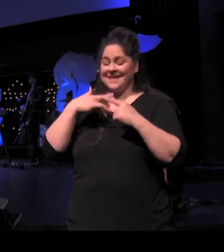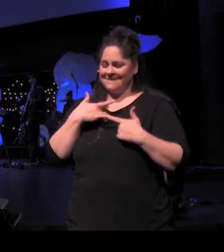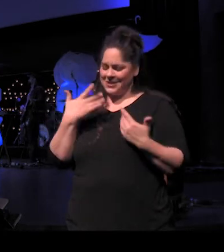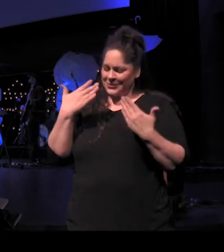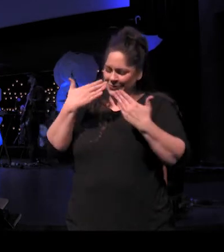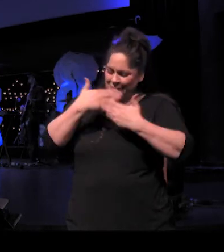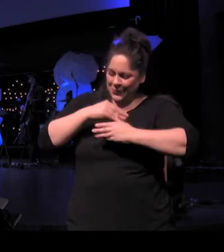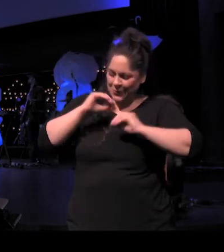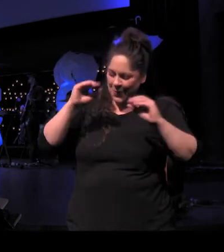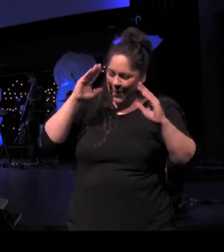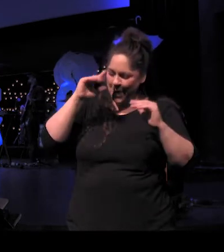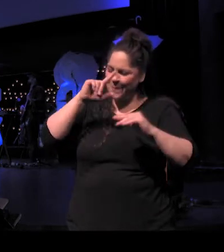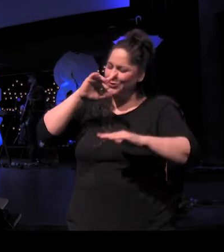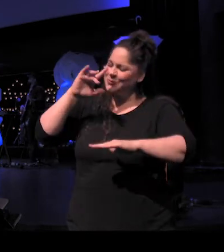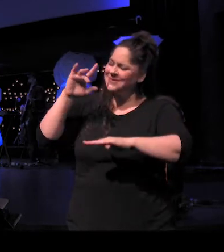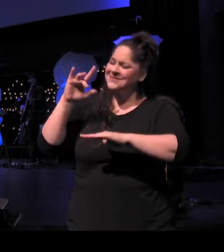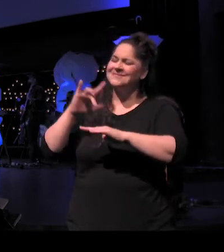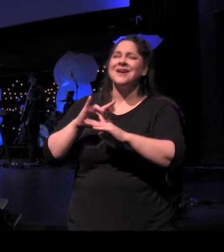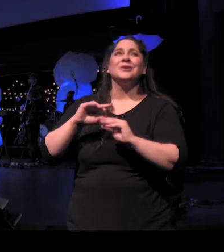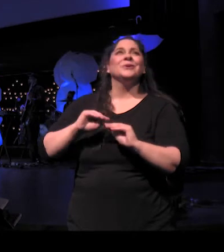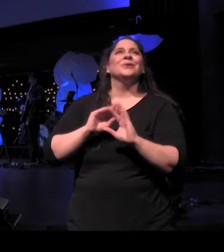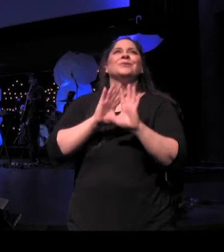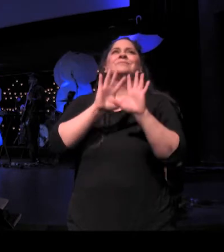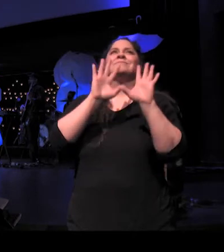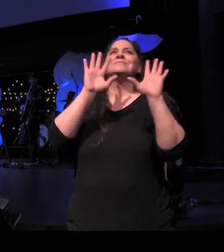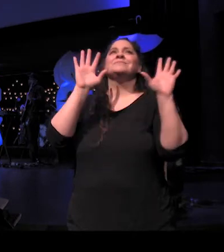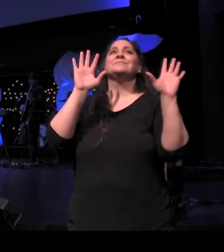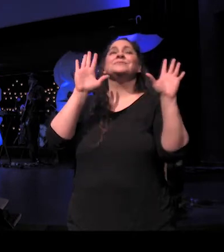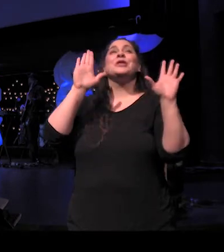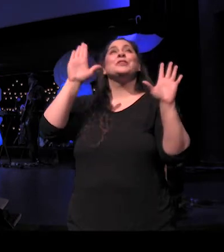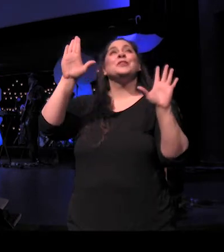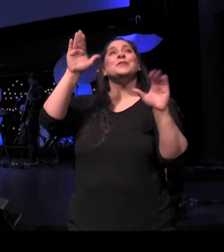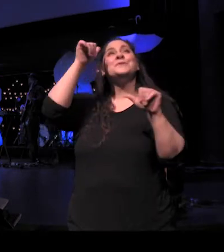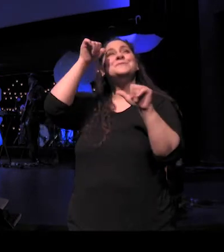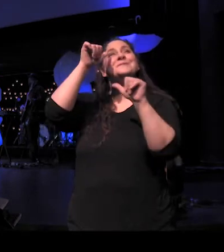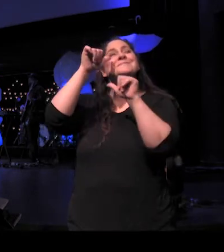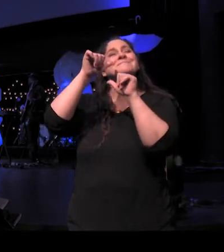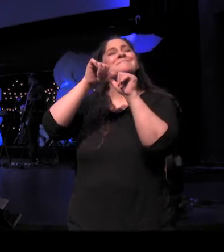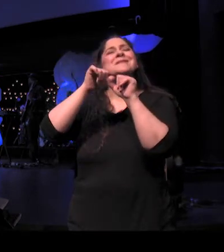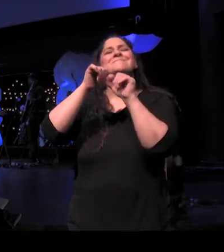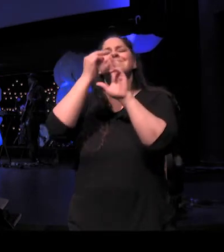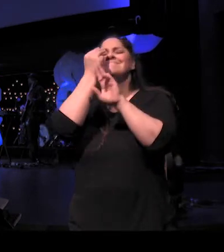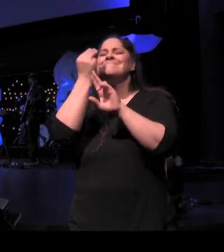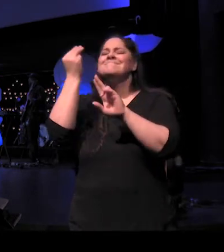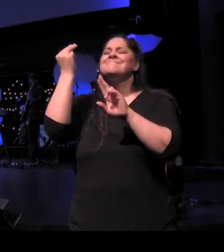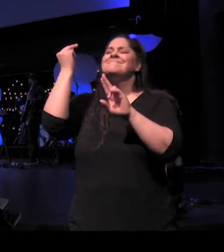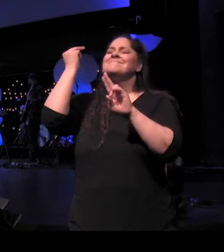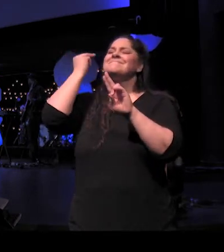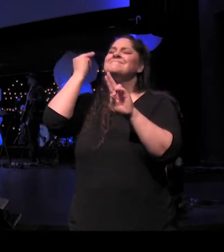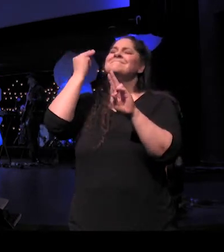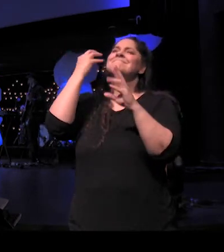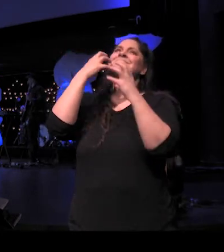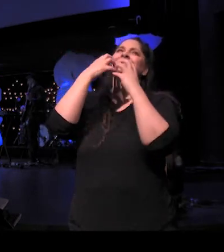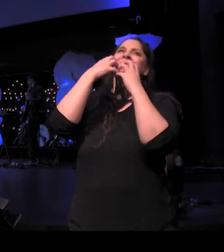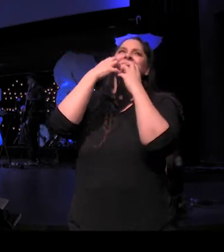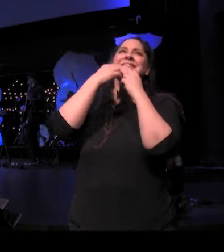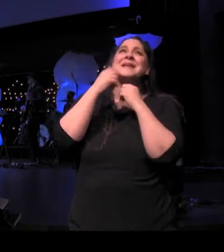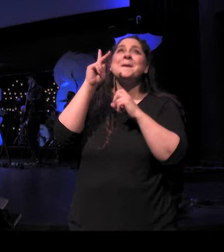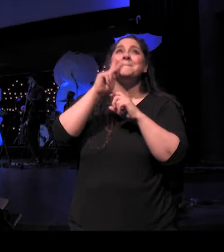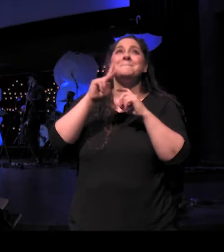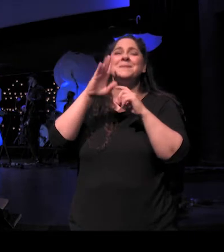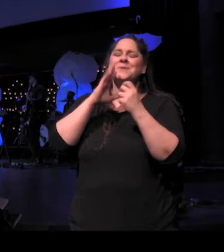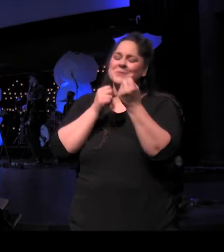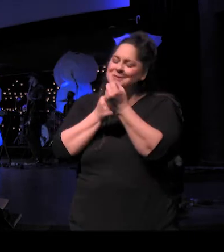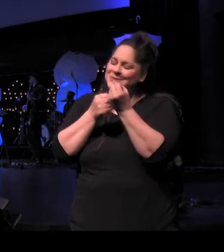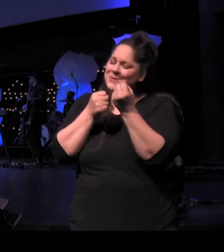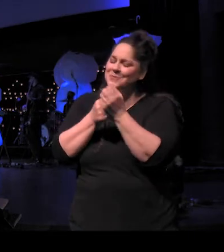just pray that the memories they have would be held so dear, that people would surround them with love and kindness and